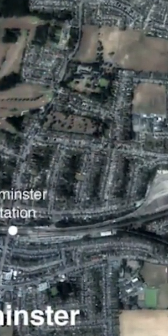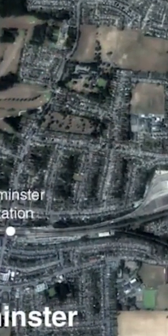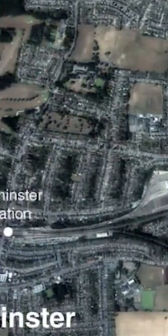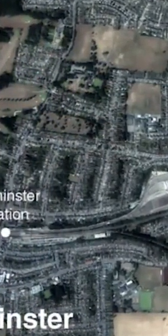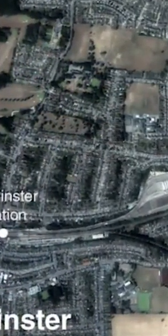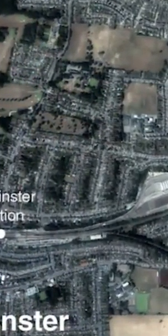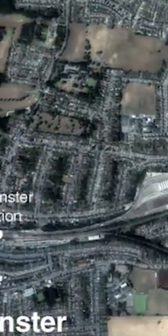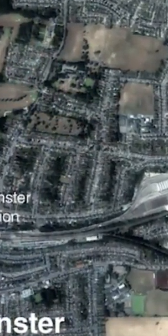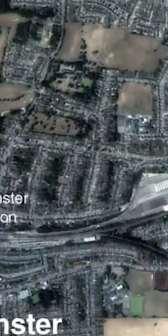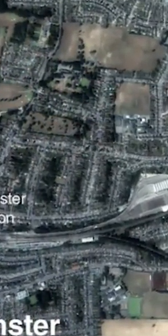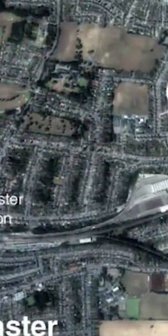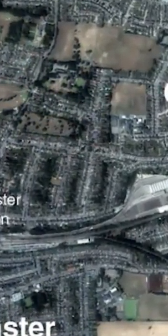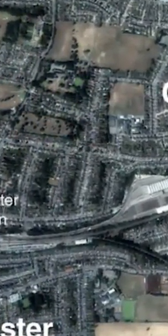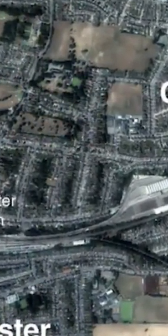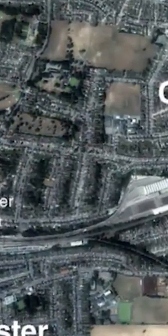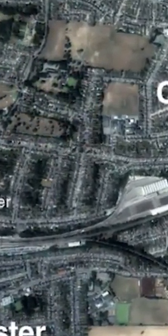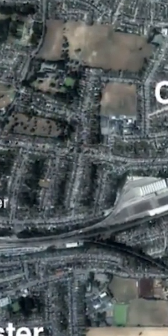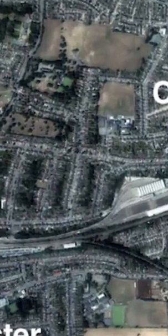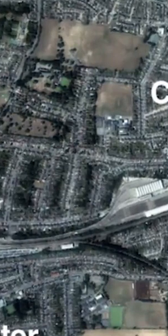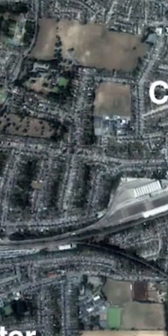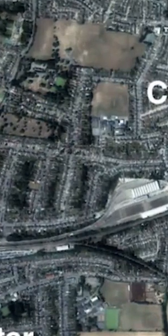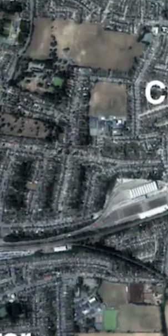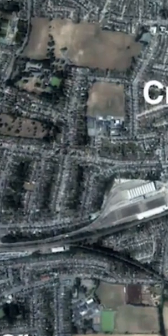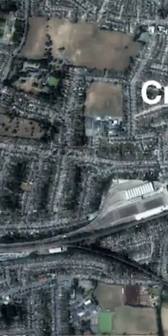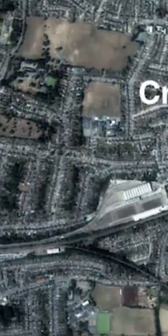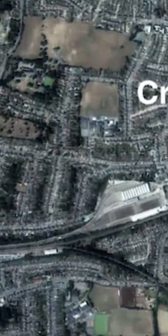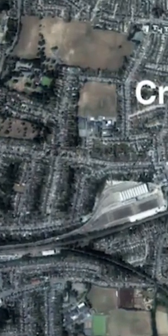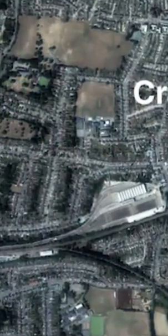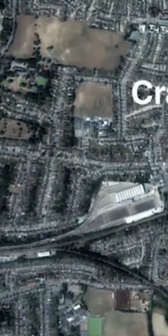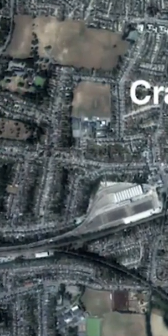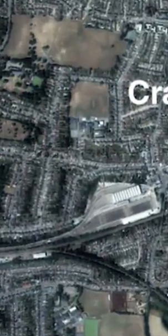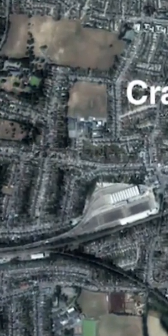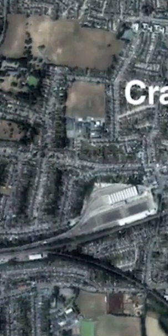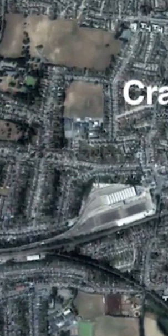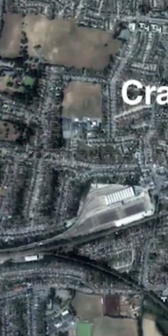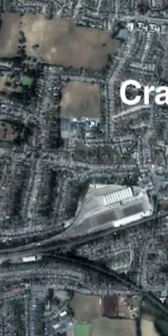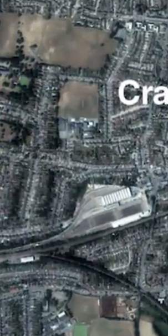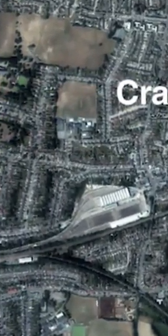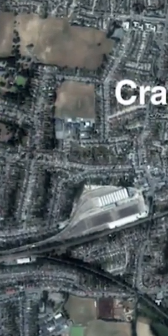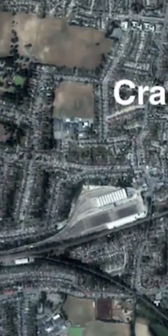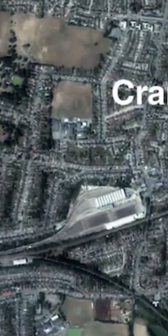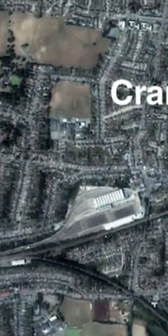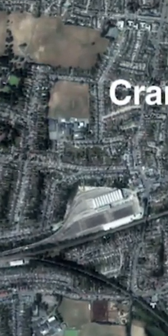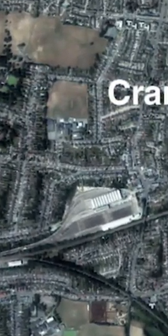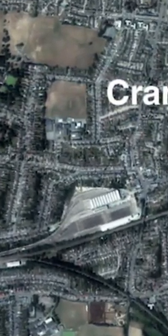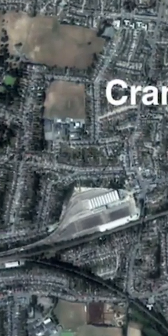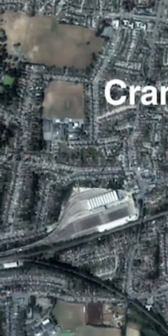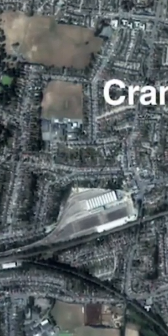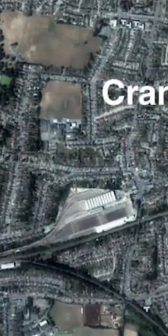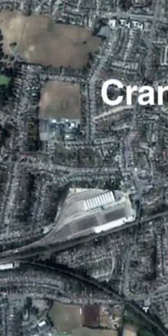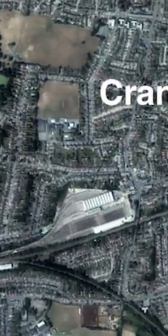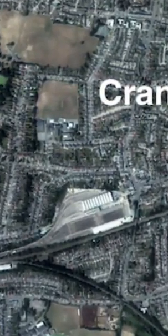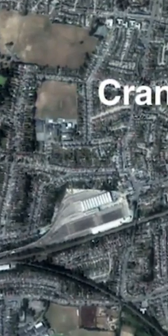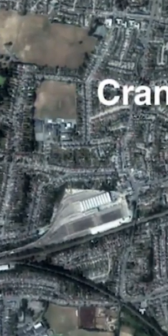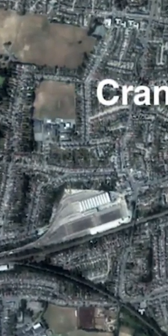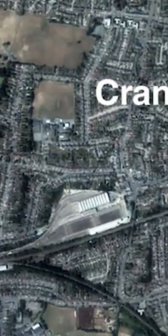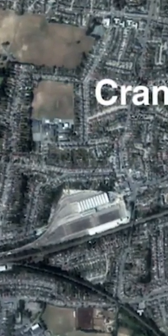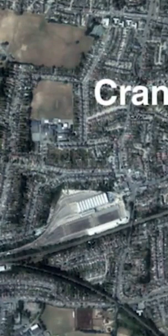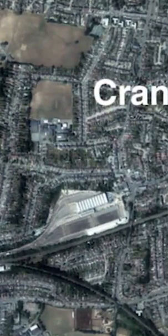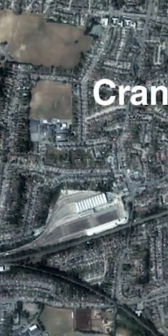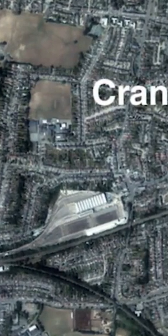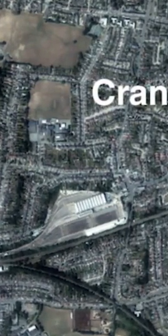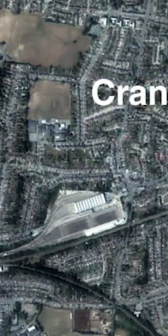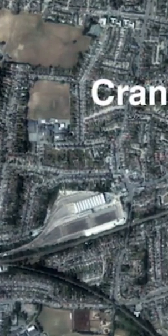M25 within the vicinity of the B186 North Road, some above and below ground multi-utilities would need to be diverted